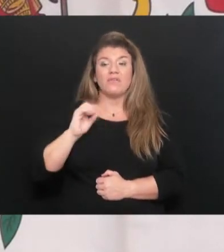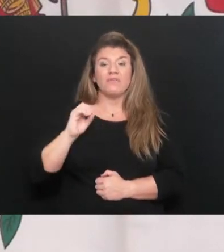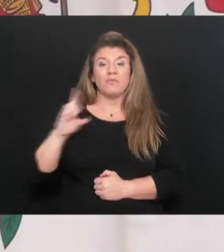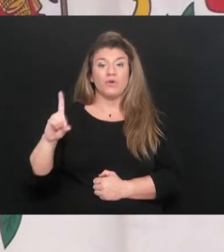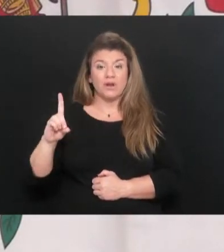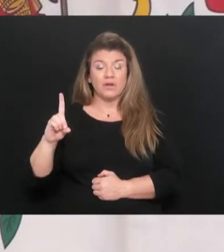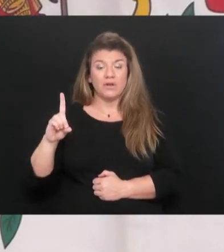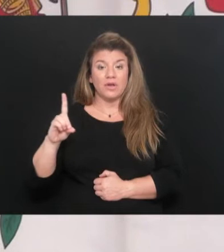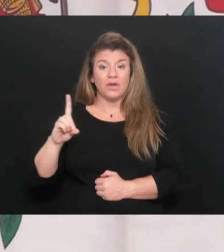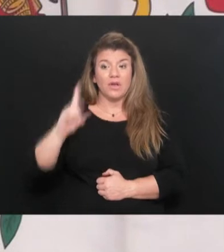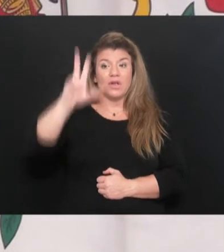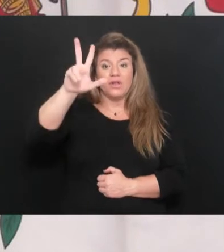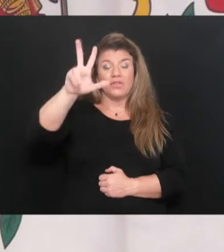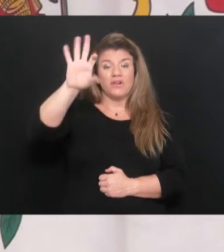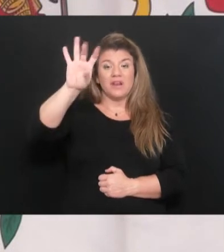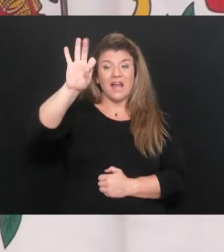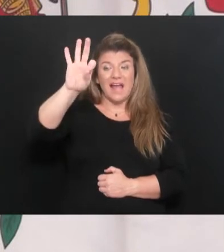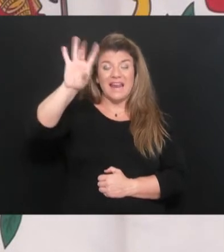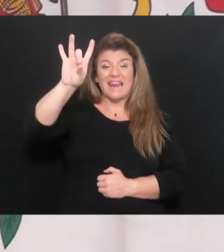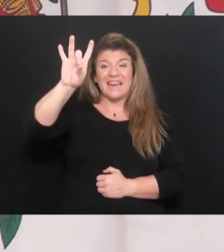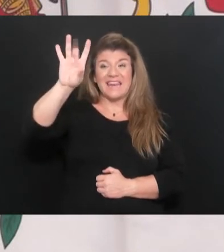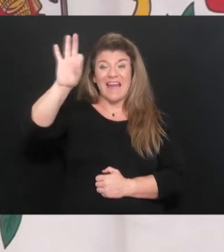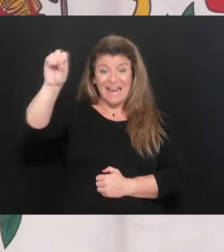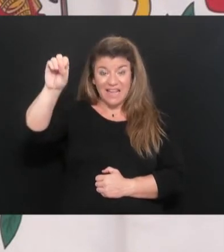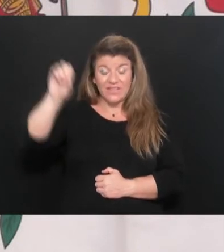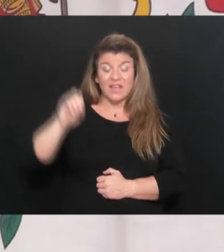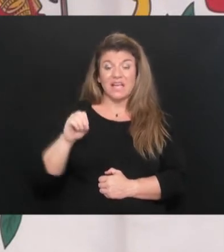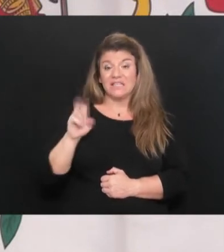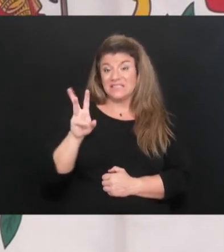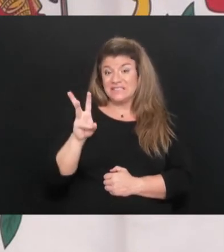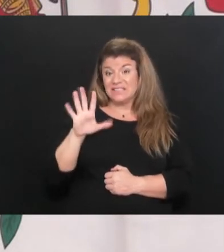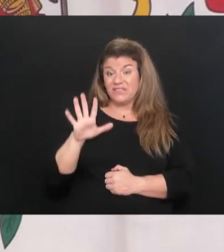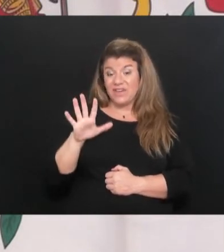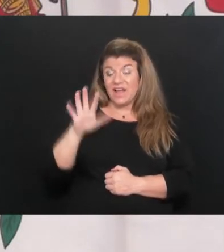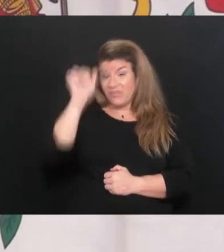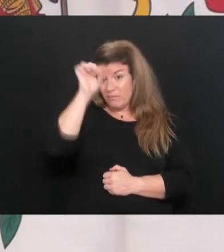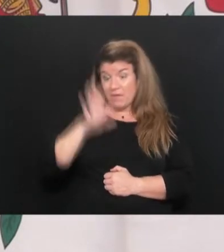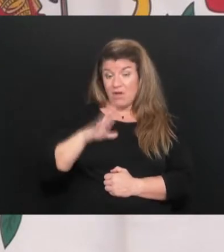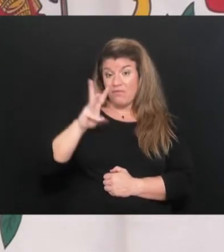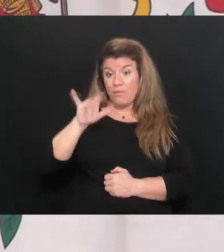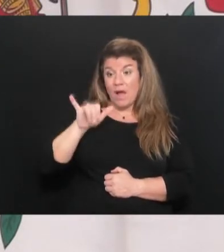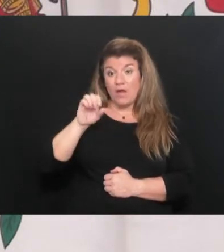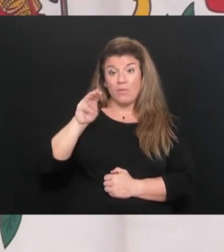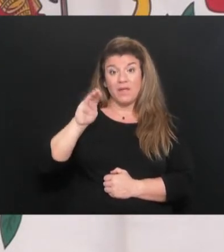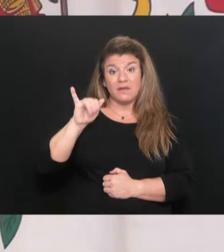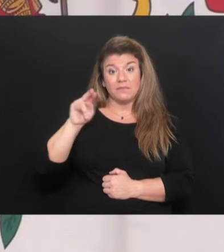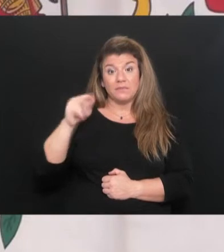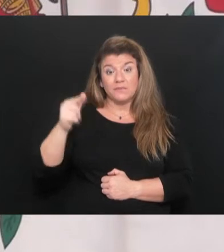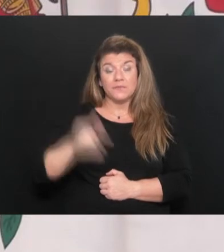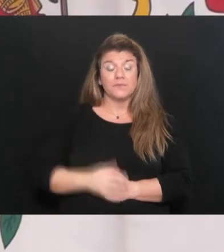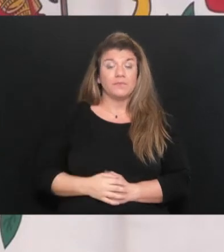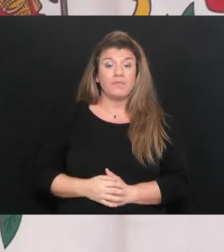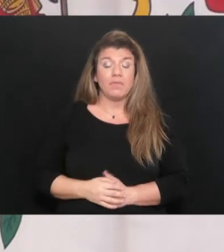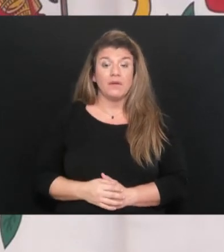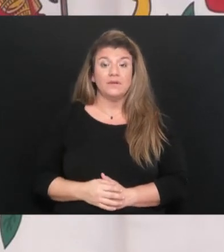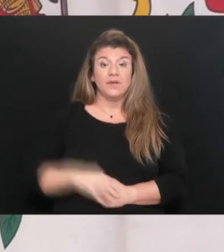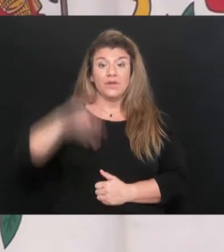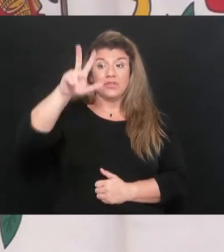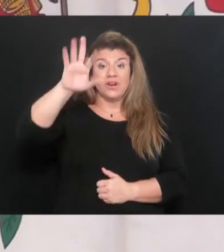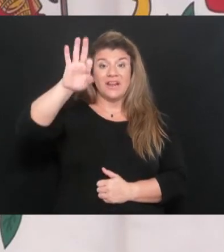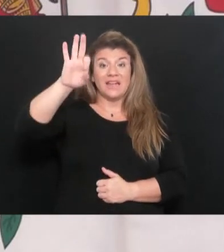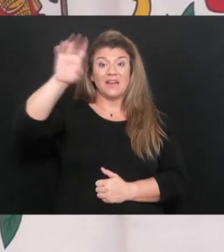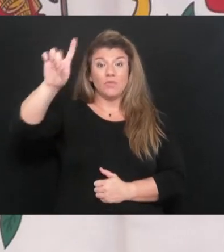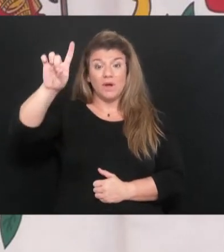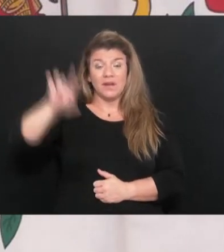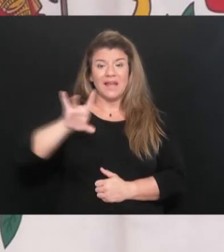County. The 3,990th death, a 65-year-old male from Wyoming County. The 3,991st